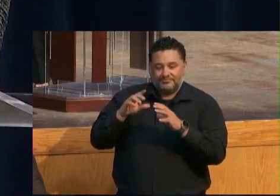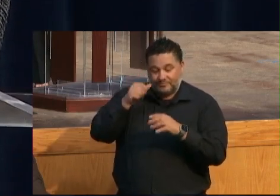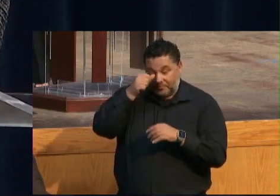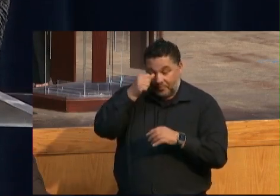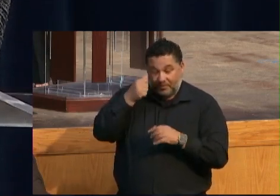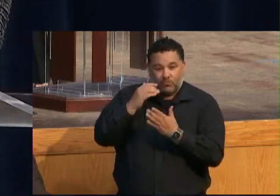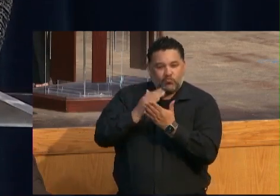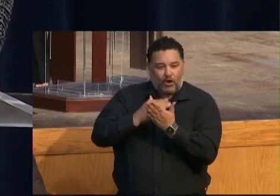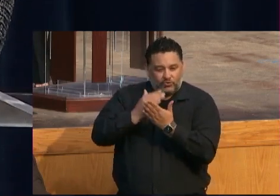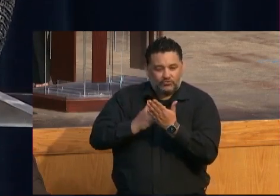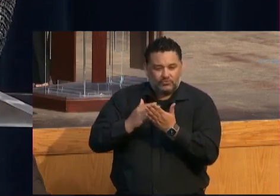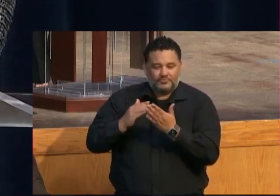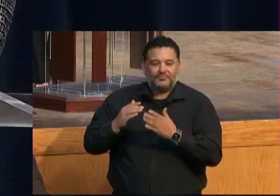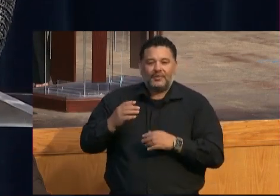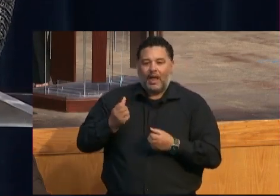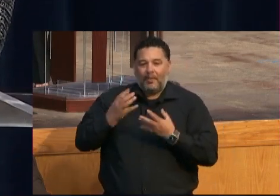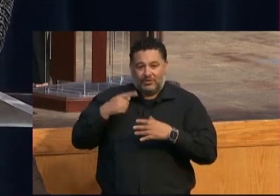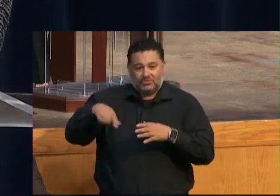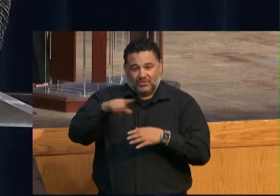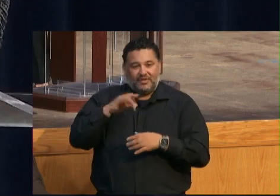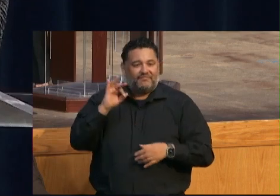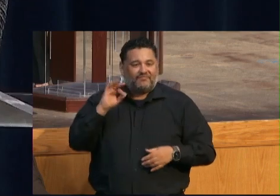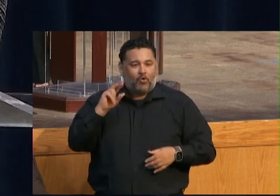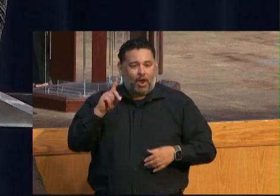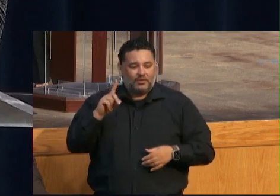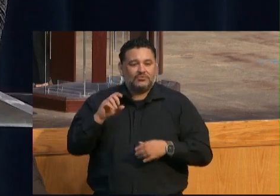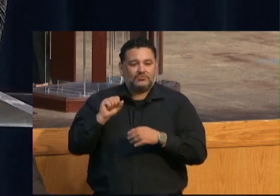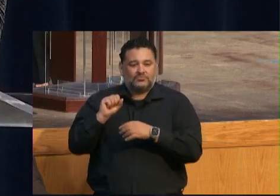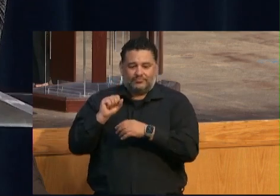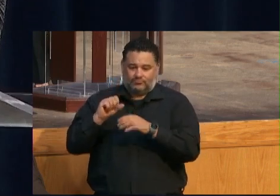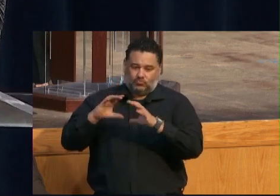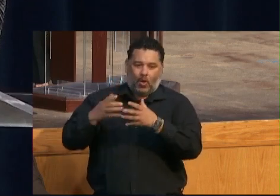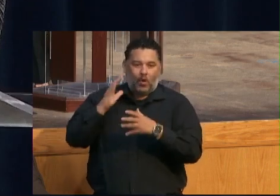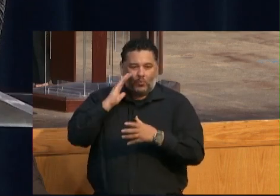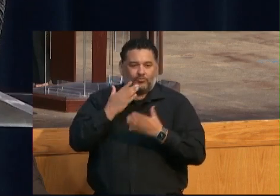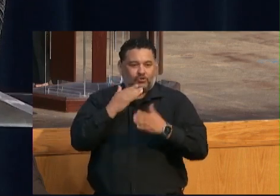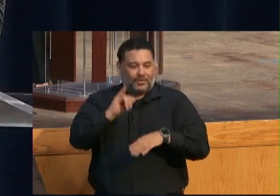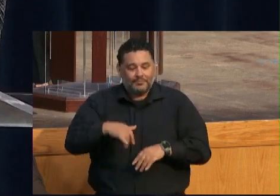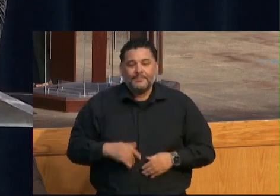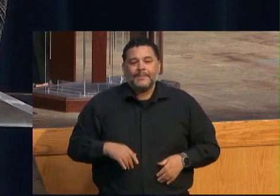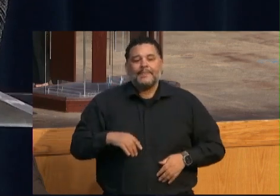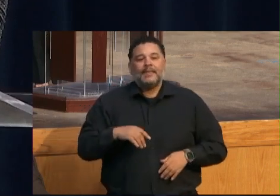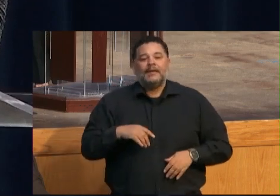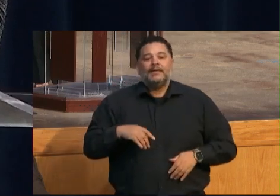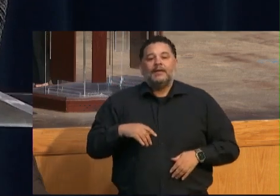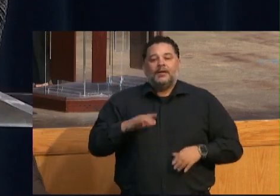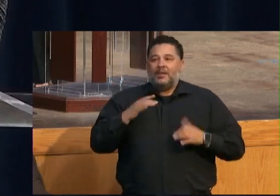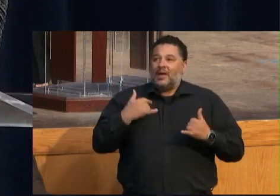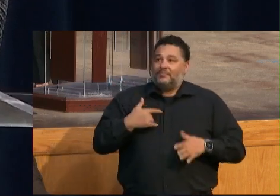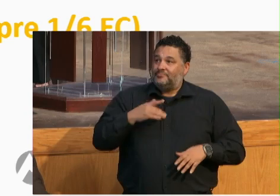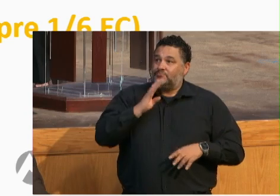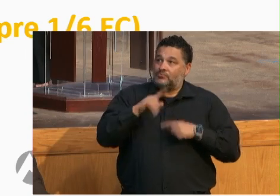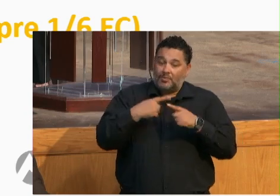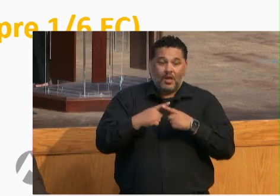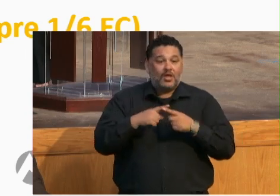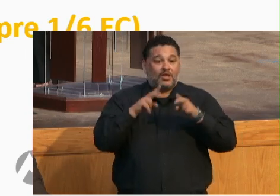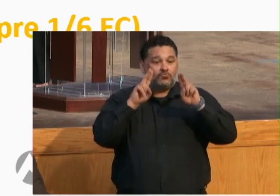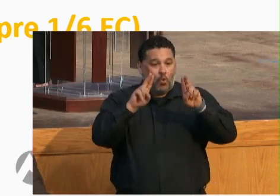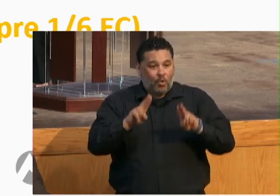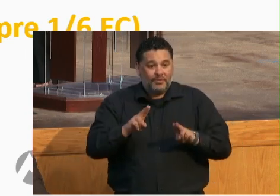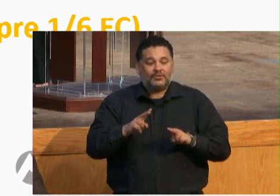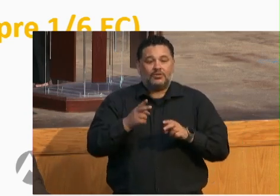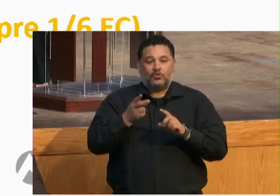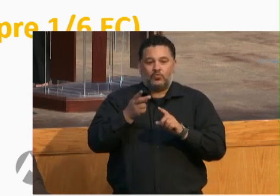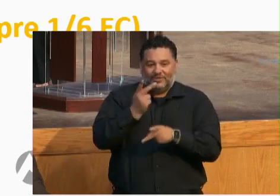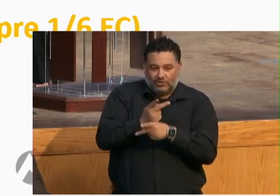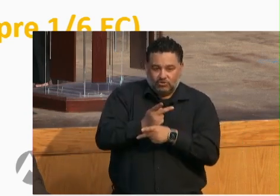that. But in true form, I can't stand up here and not talk a little bit about enrollment and retention and completion, so I wanted to share